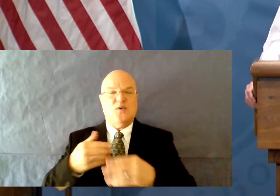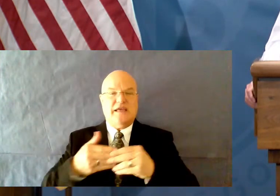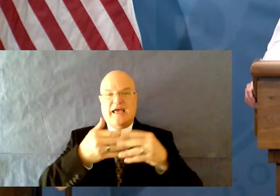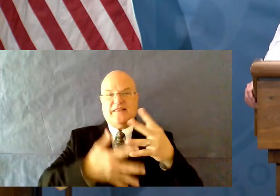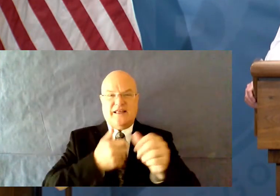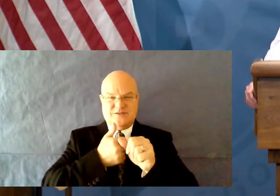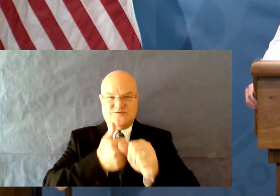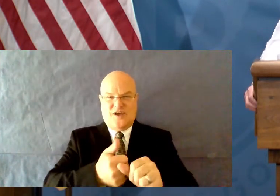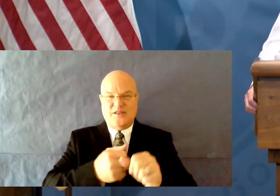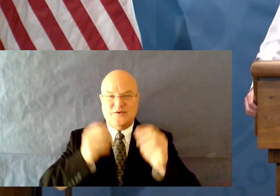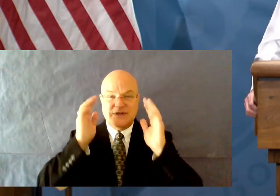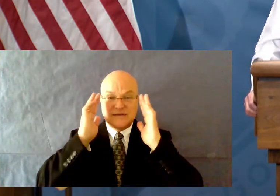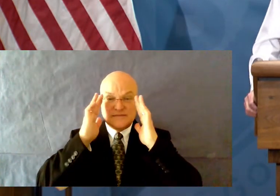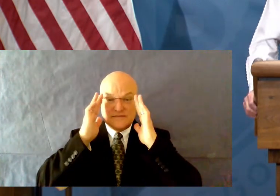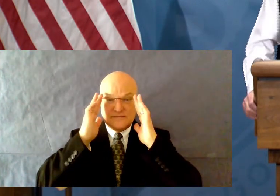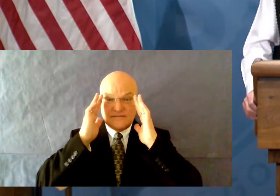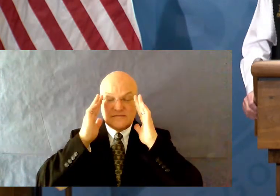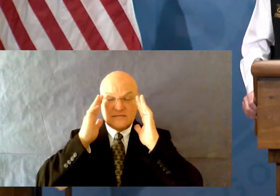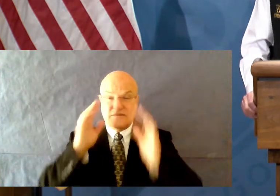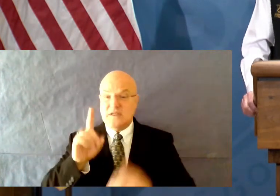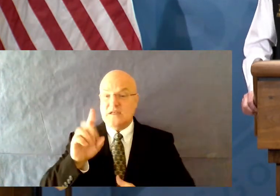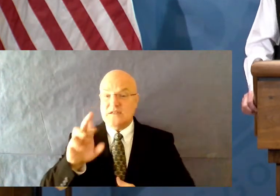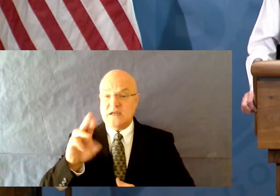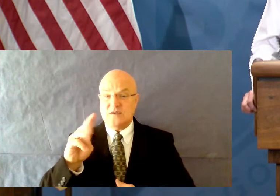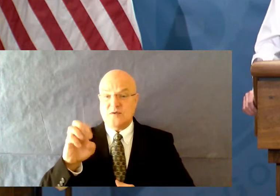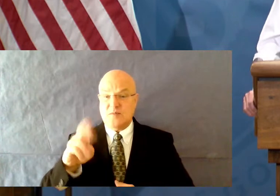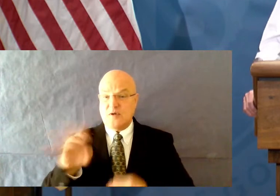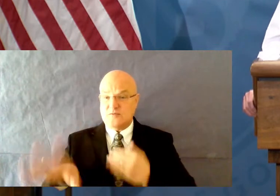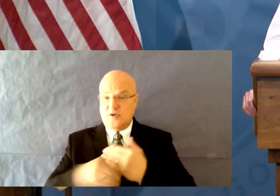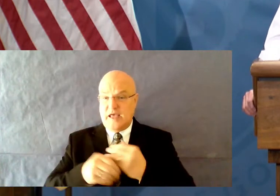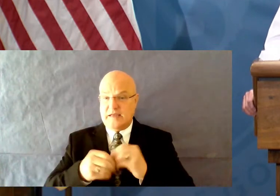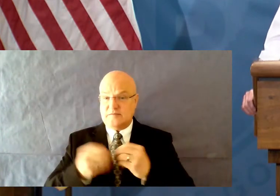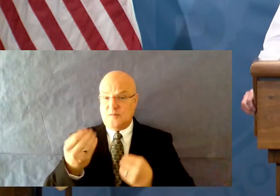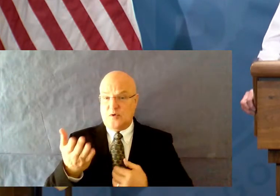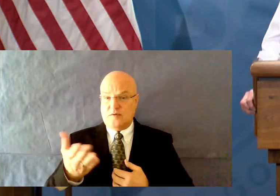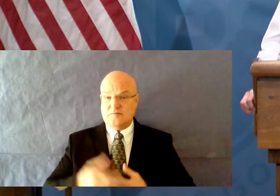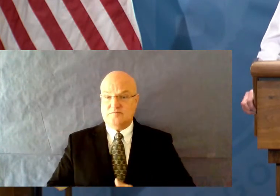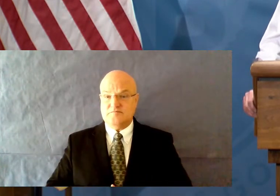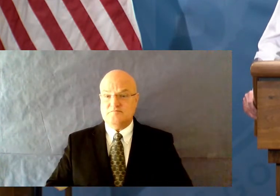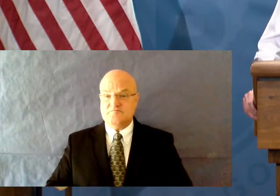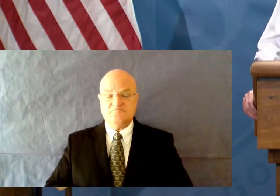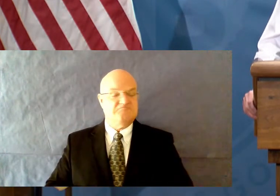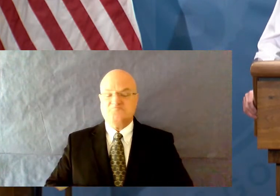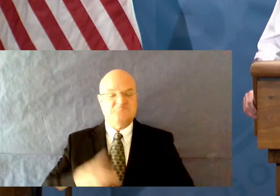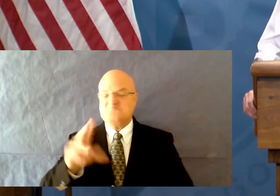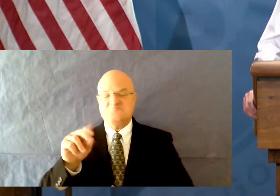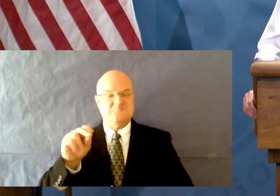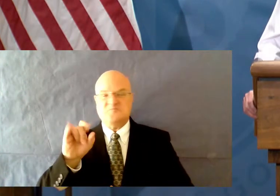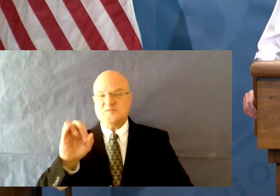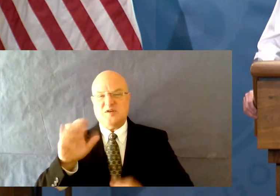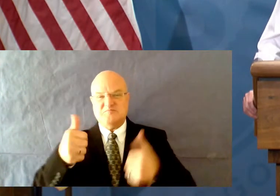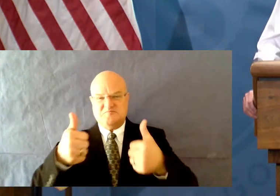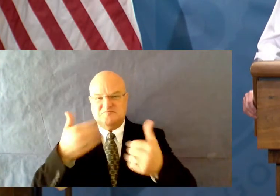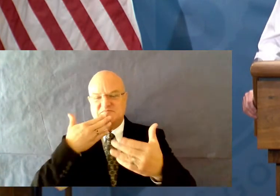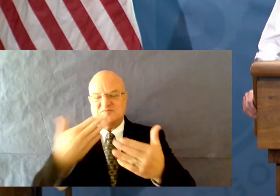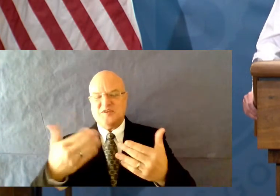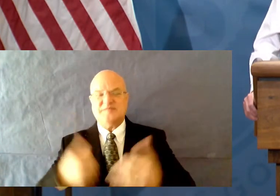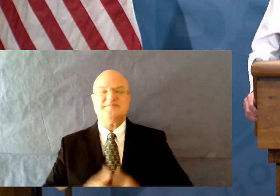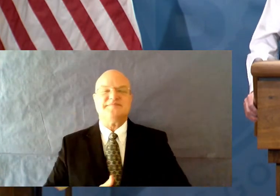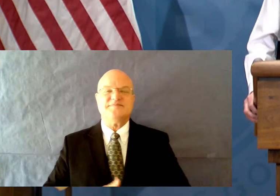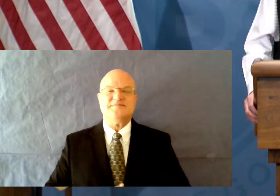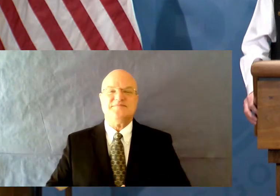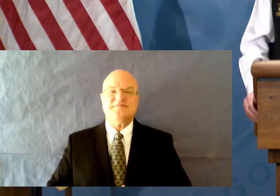followed. Dr. Romero, do you have anything to add to that? No, sir. I think you summarized that very well. Thank you. Well,